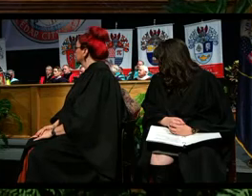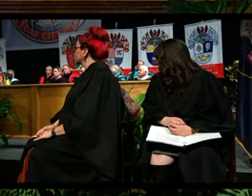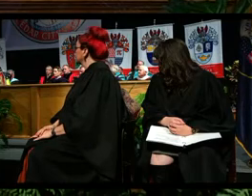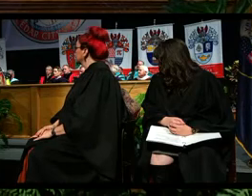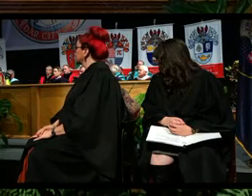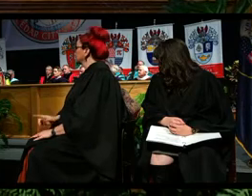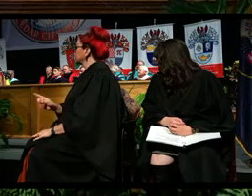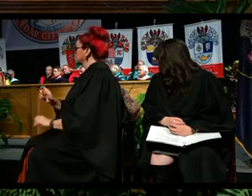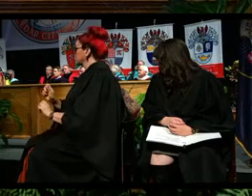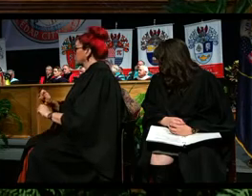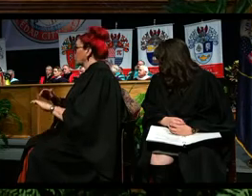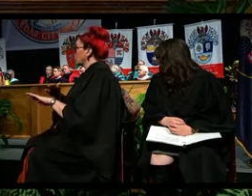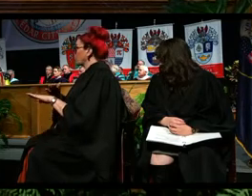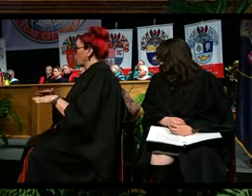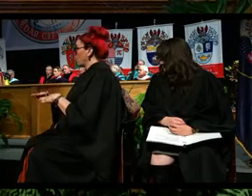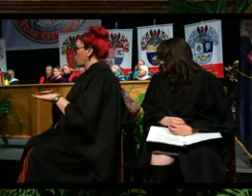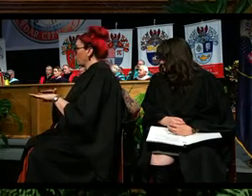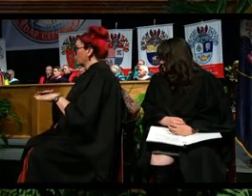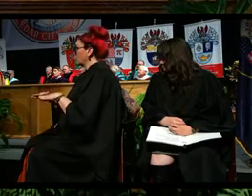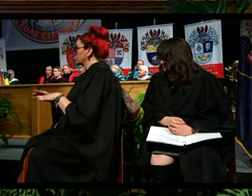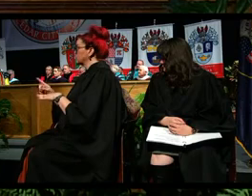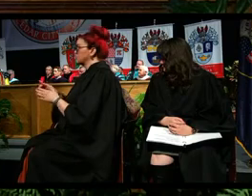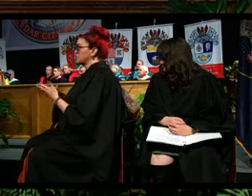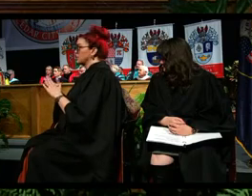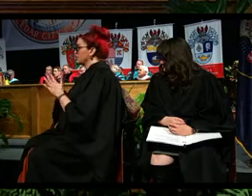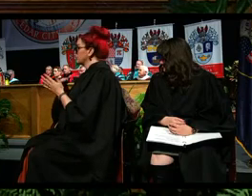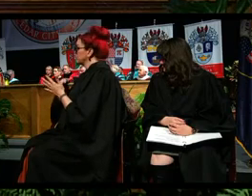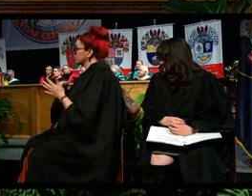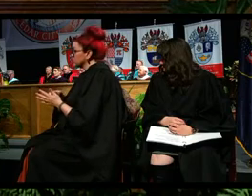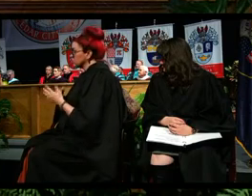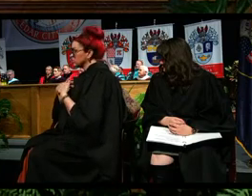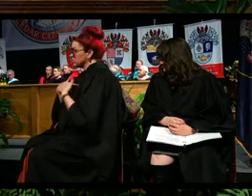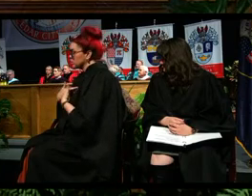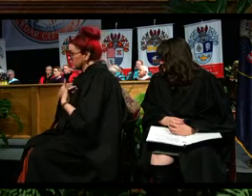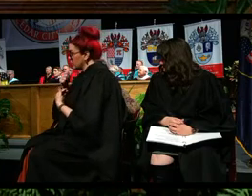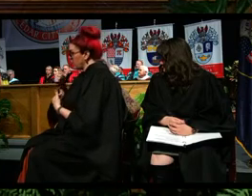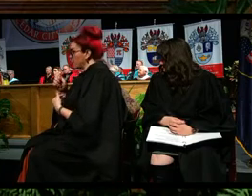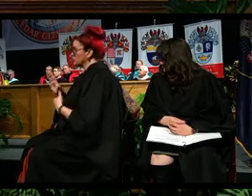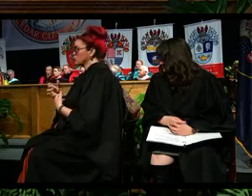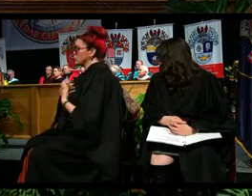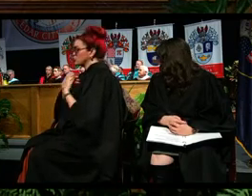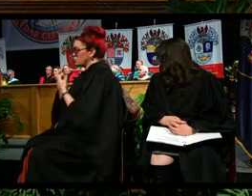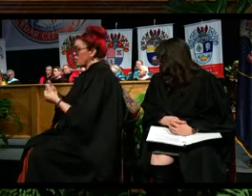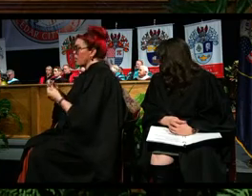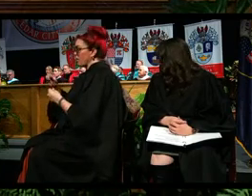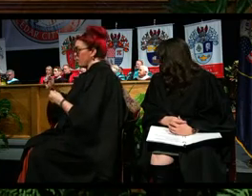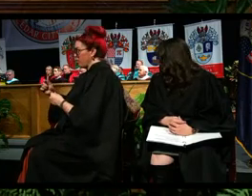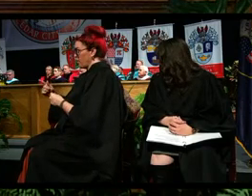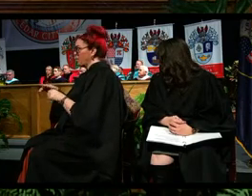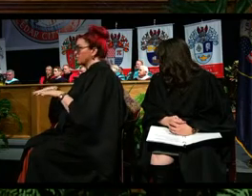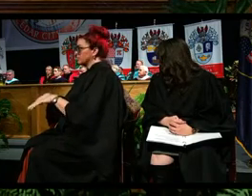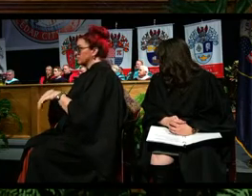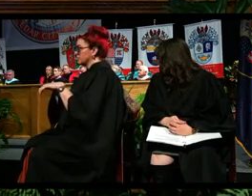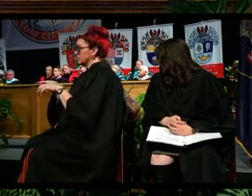she'll be able to walk, not be weary. She'll have strength in her legs, her knees,